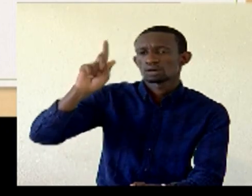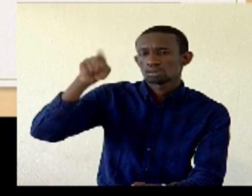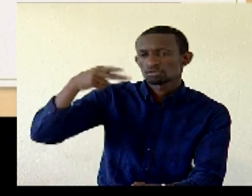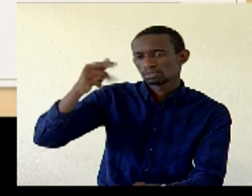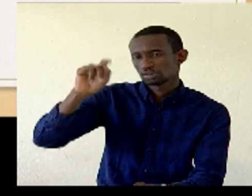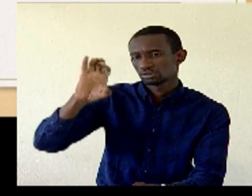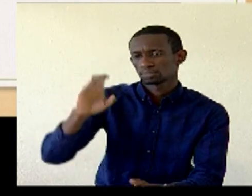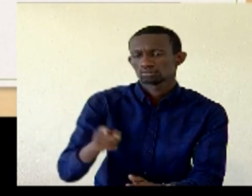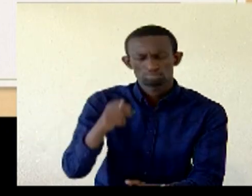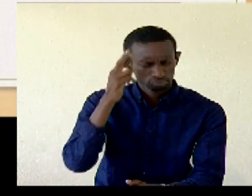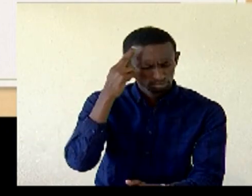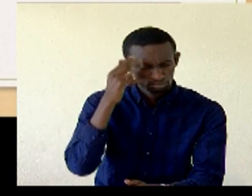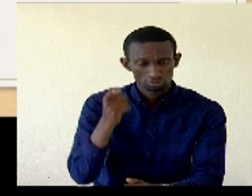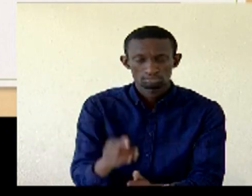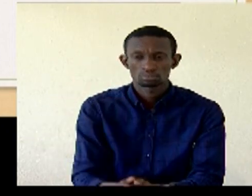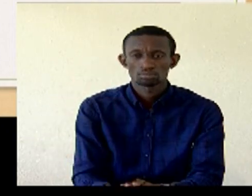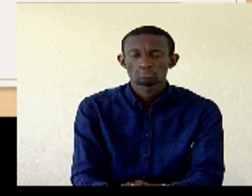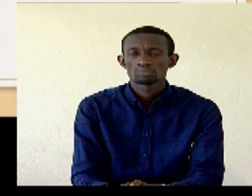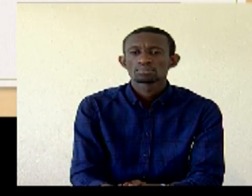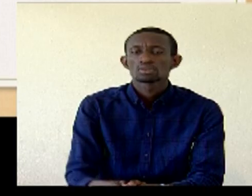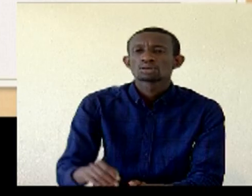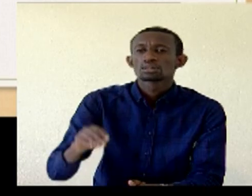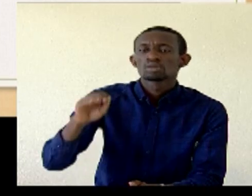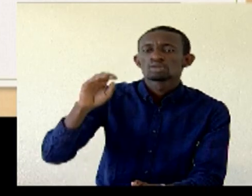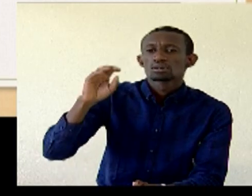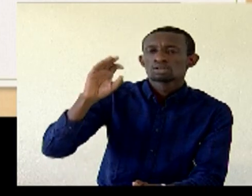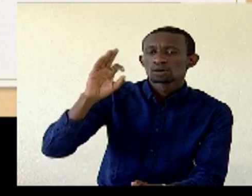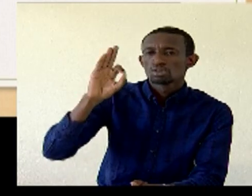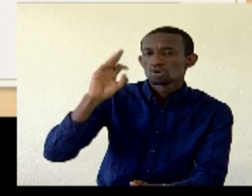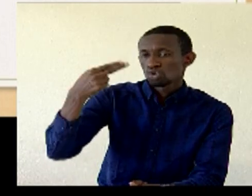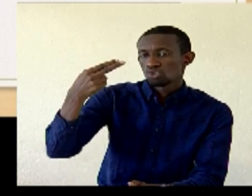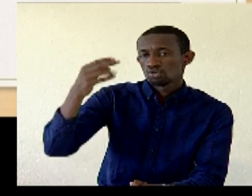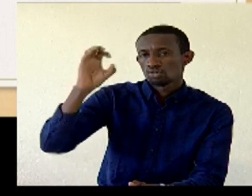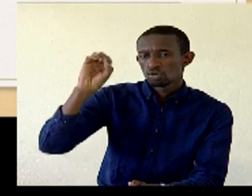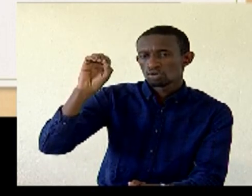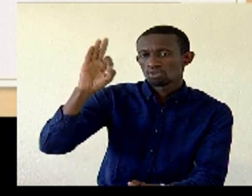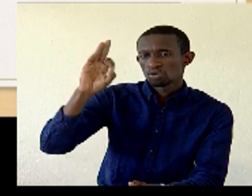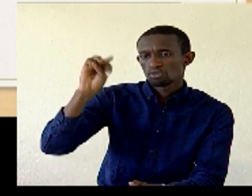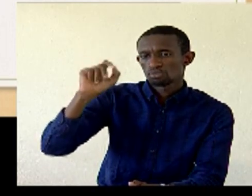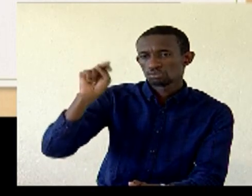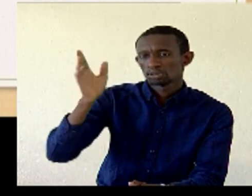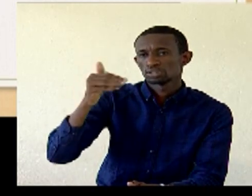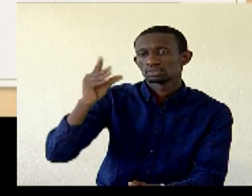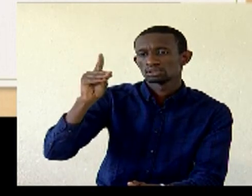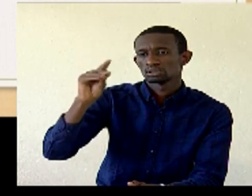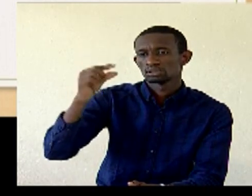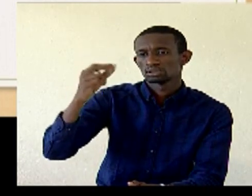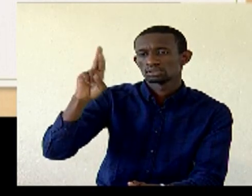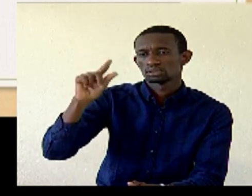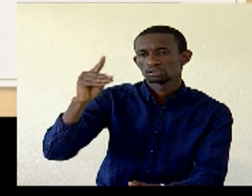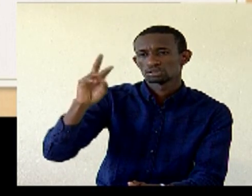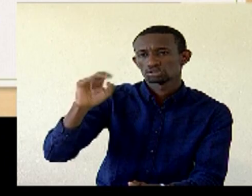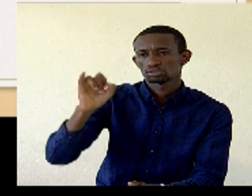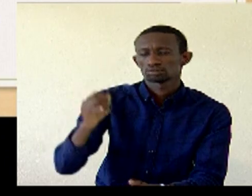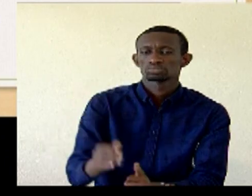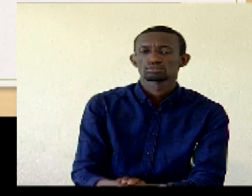amines. You remember the Hofmann degradation reaction, whereby the amides react with